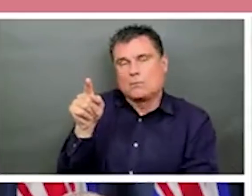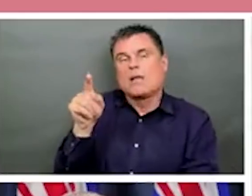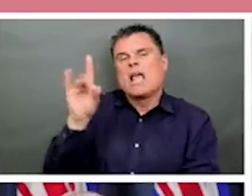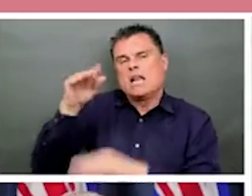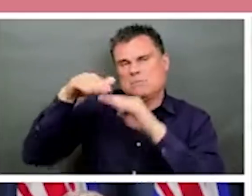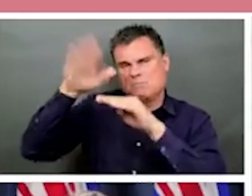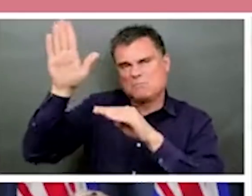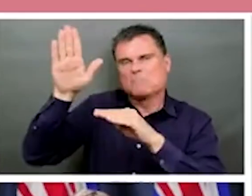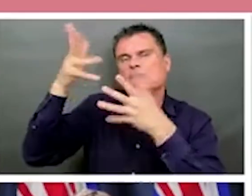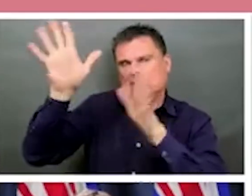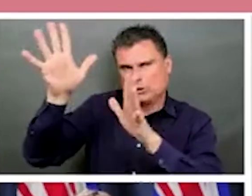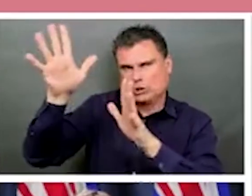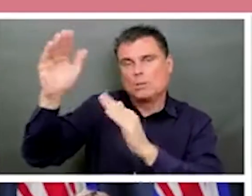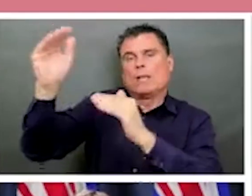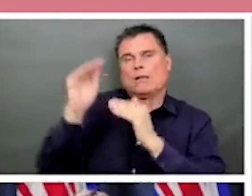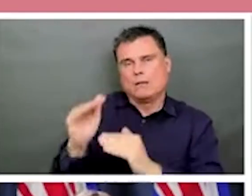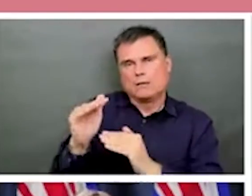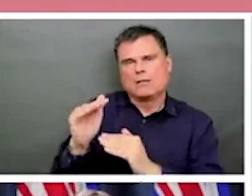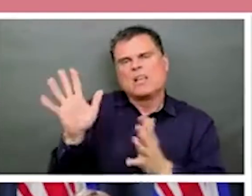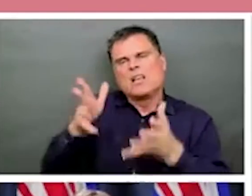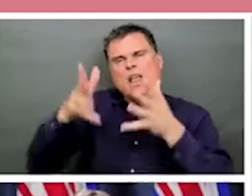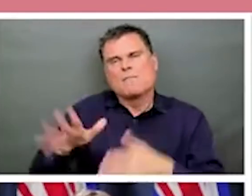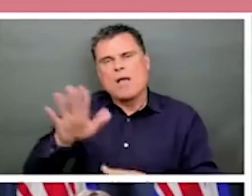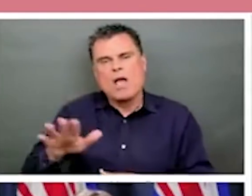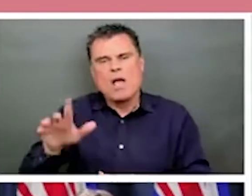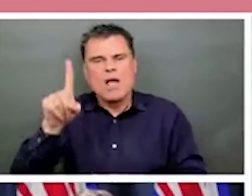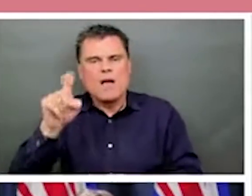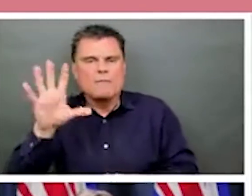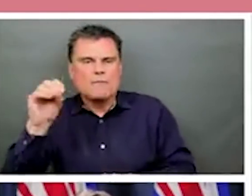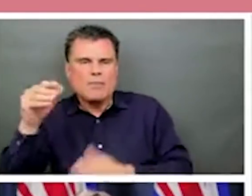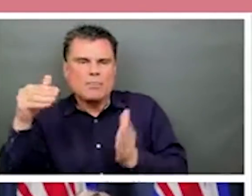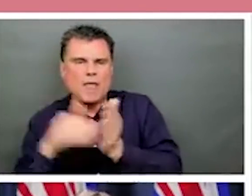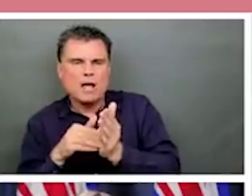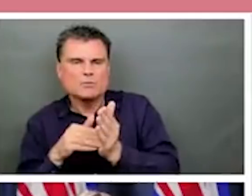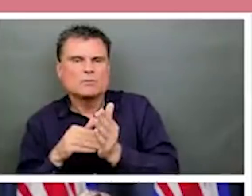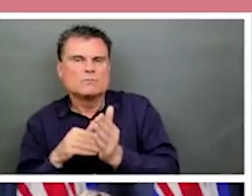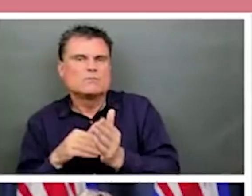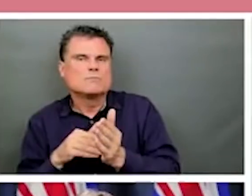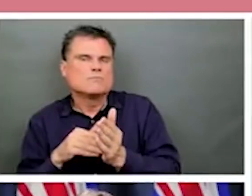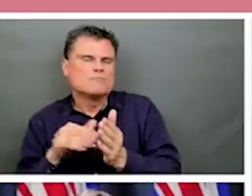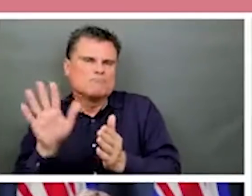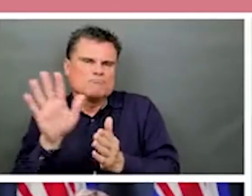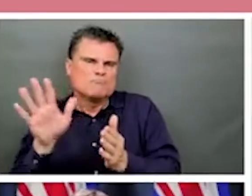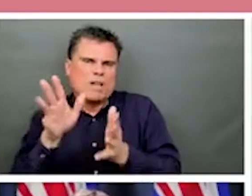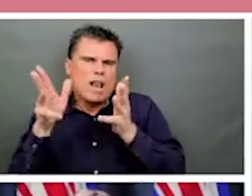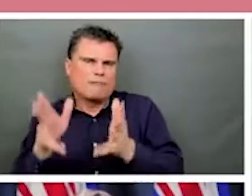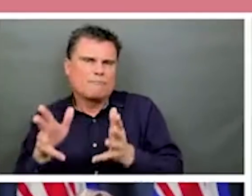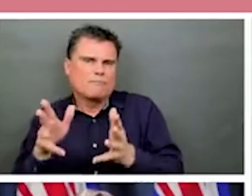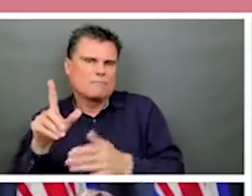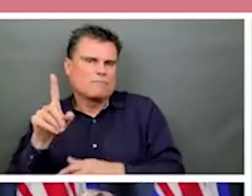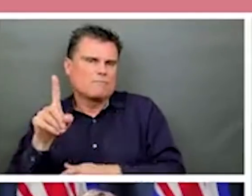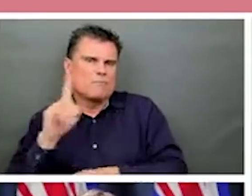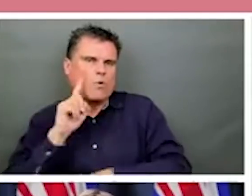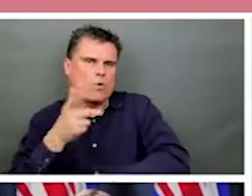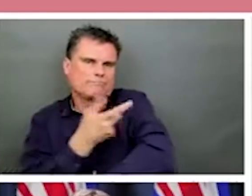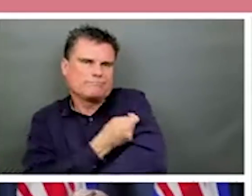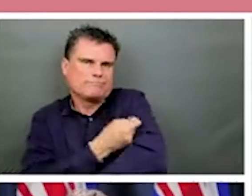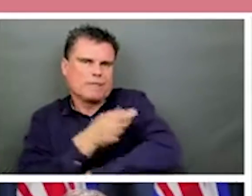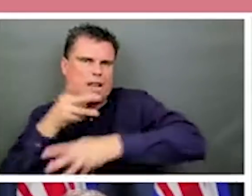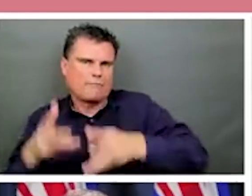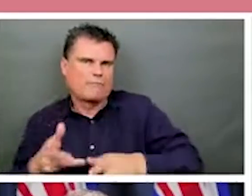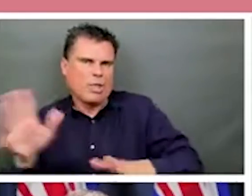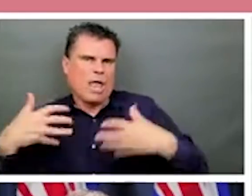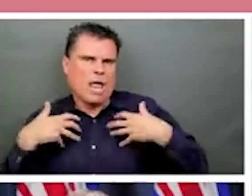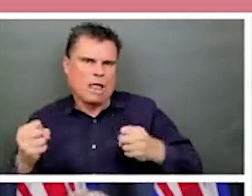group. But beyond that, there's a remaining 151,000. And those individuals, cross all